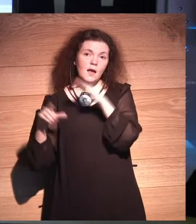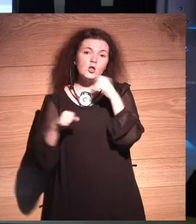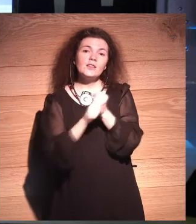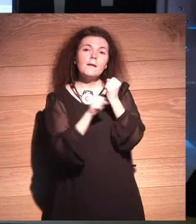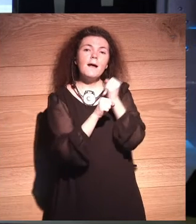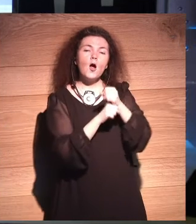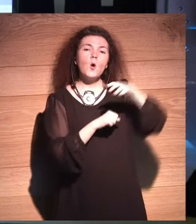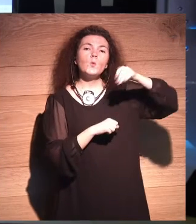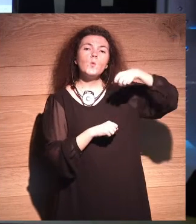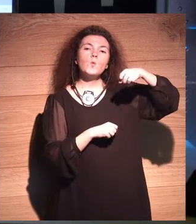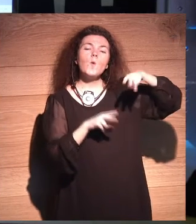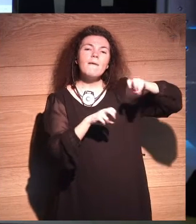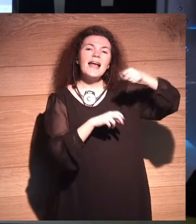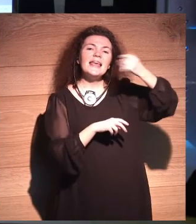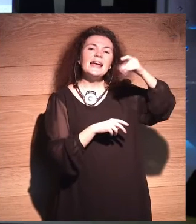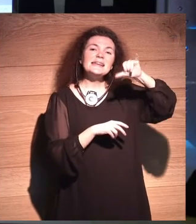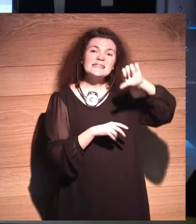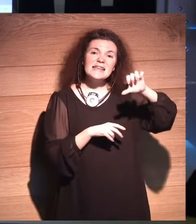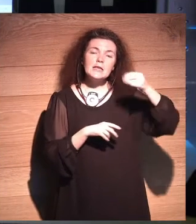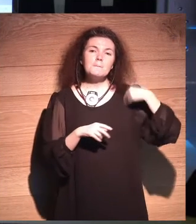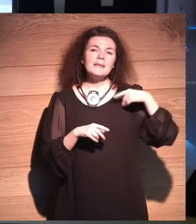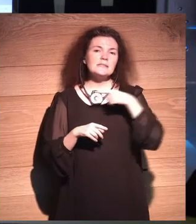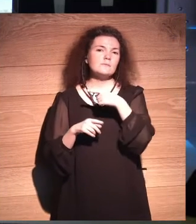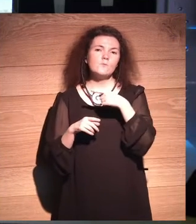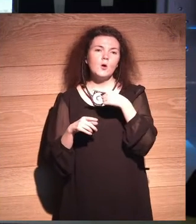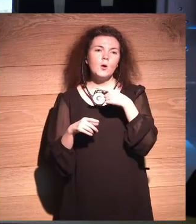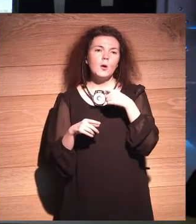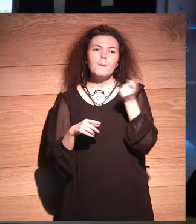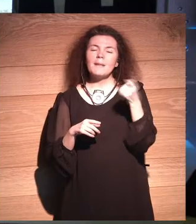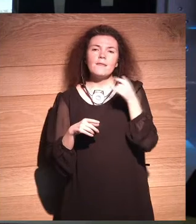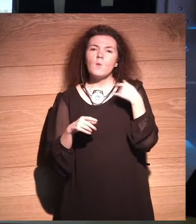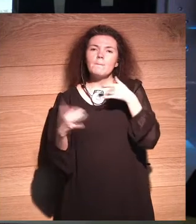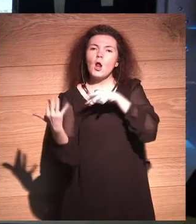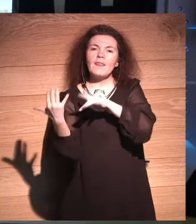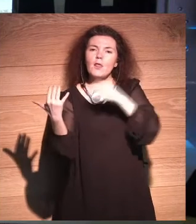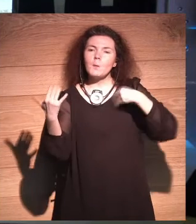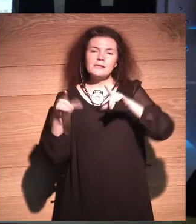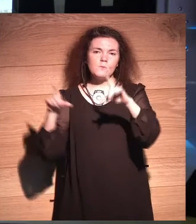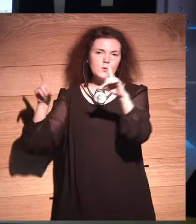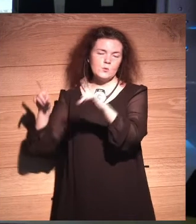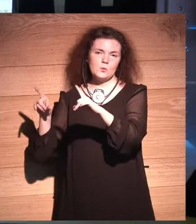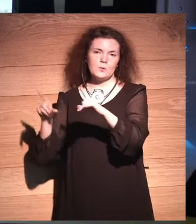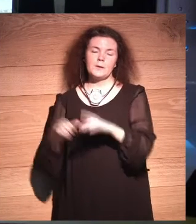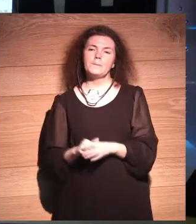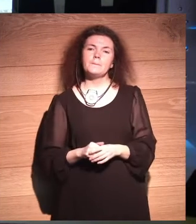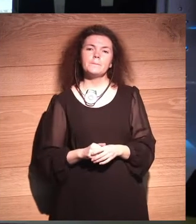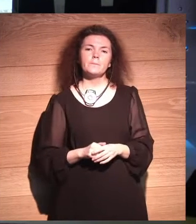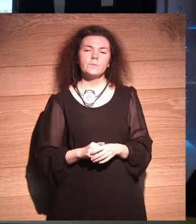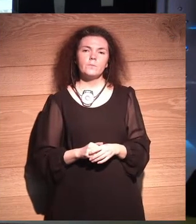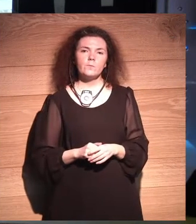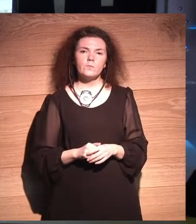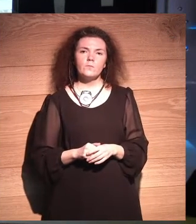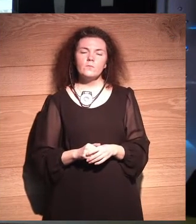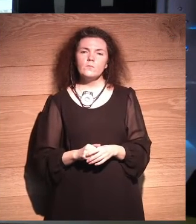is still what the desktop looks like. Maybe we're one or two versions ahead, but it's not by much. We have tremendous